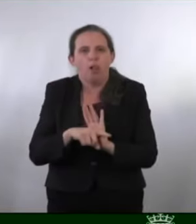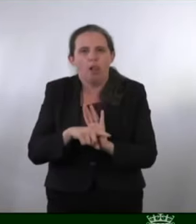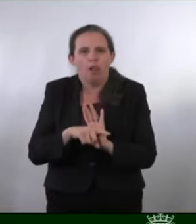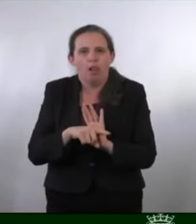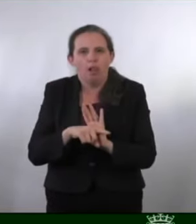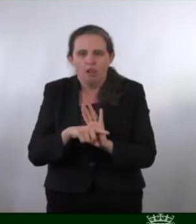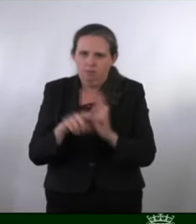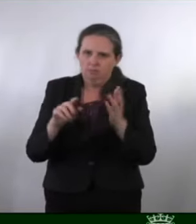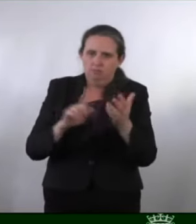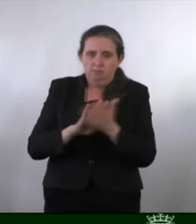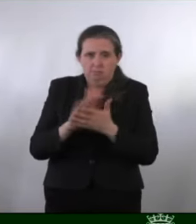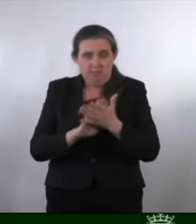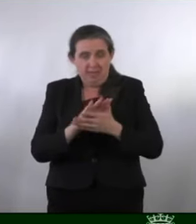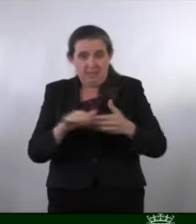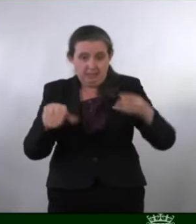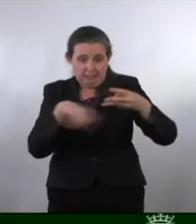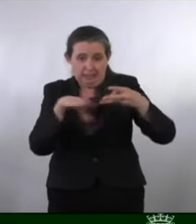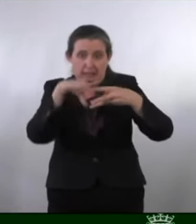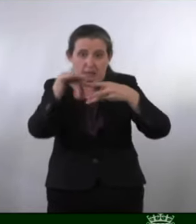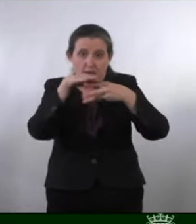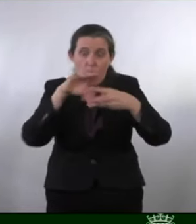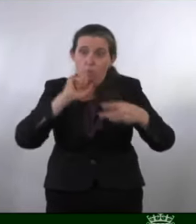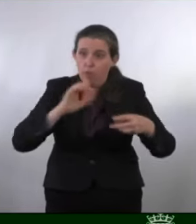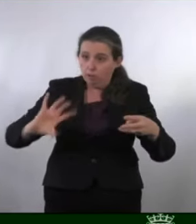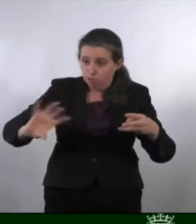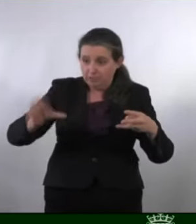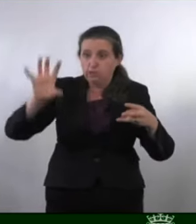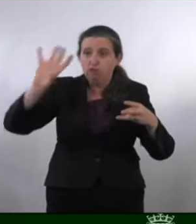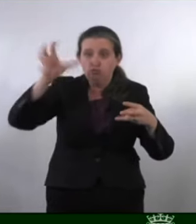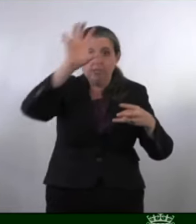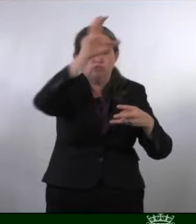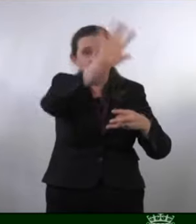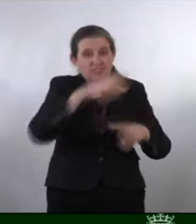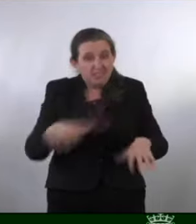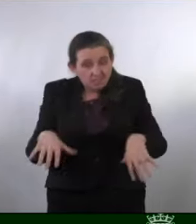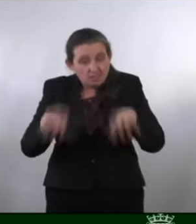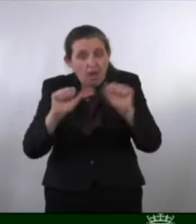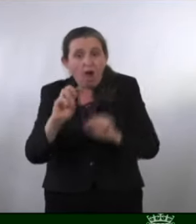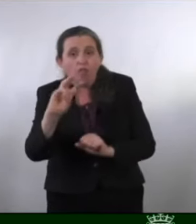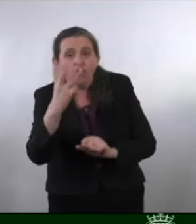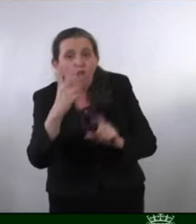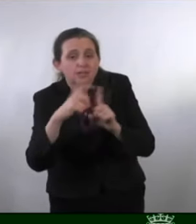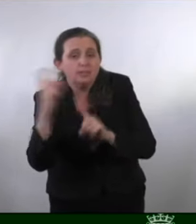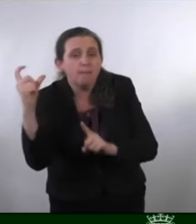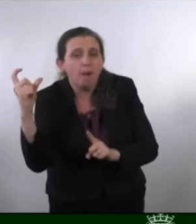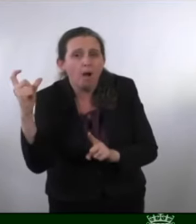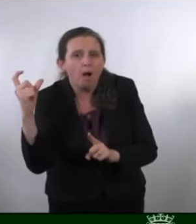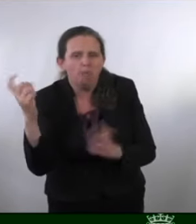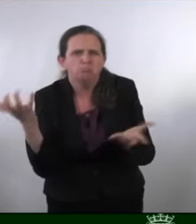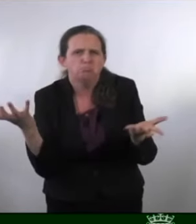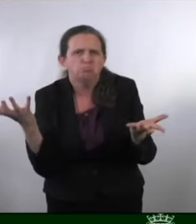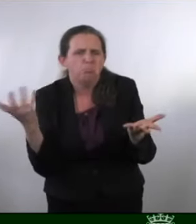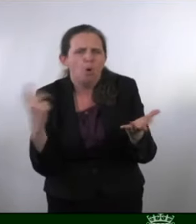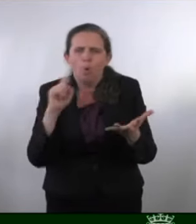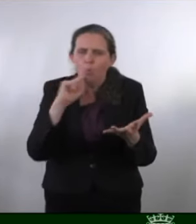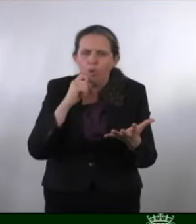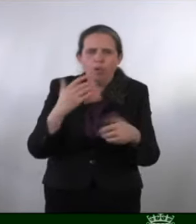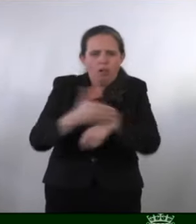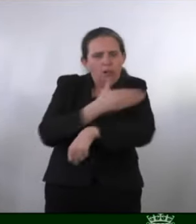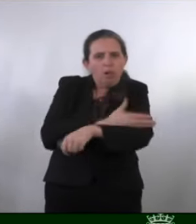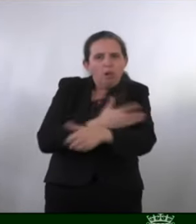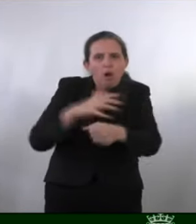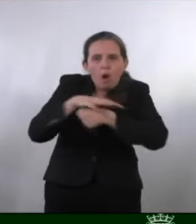imposed region by region, come what may, from the 3rd of December? Or will there be an element of local consultation